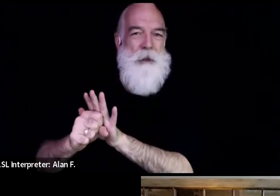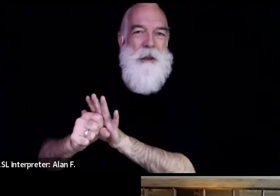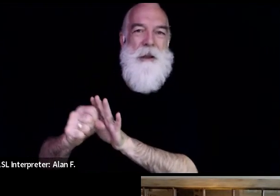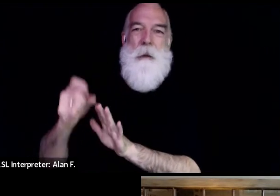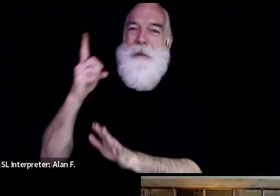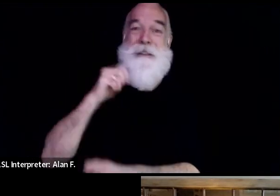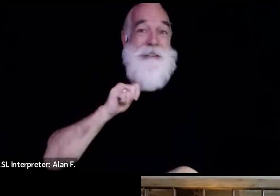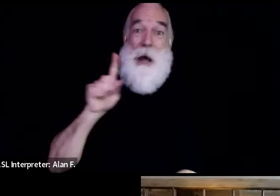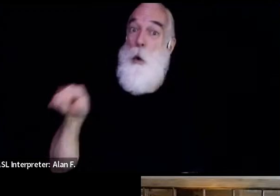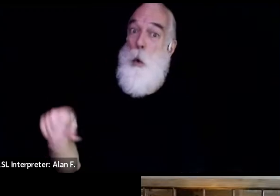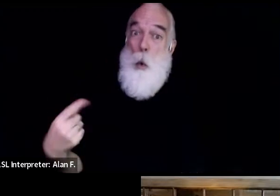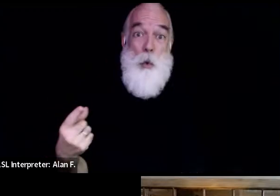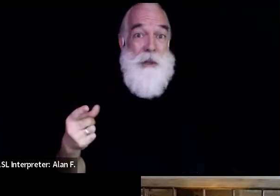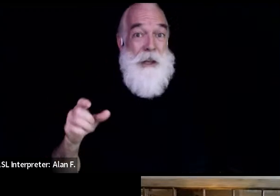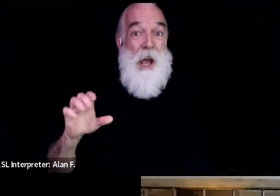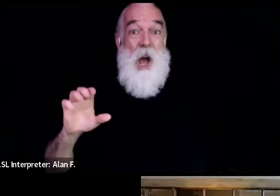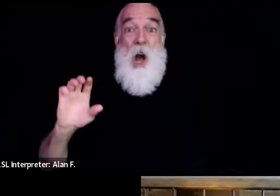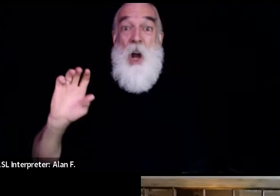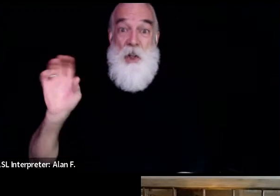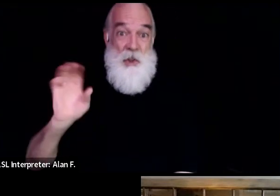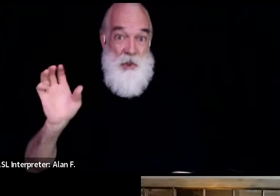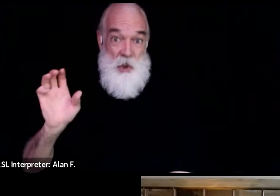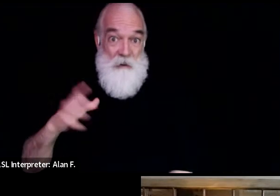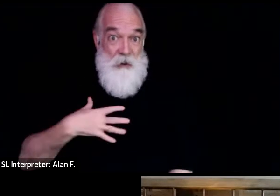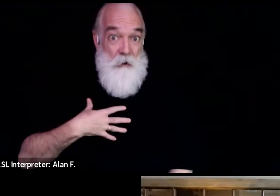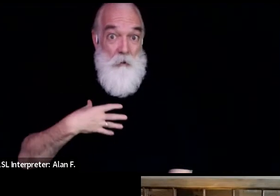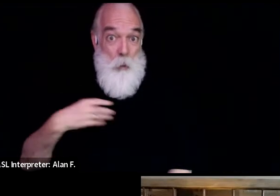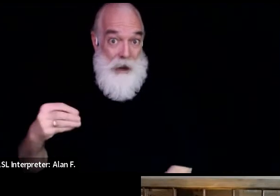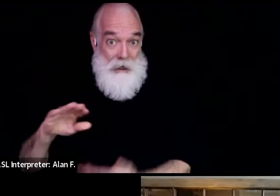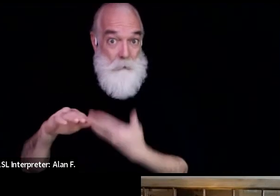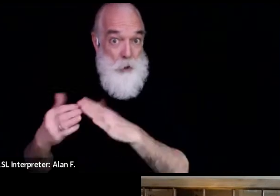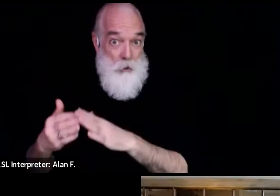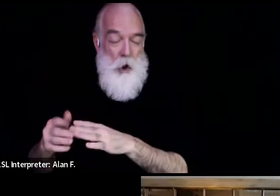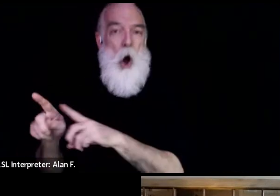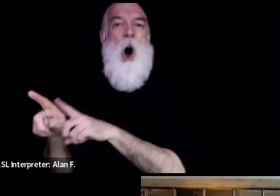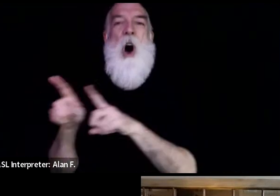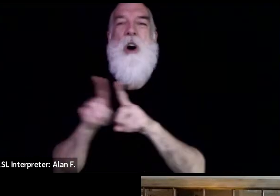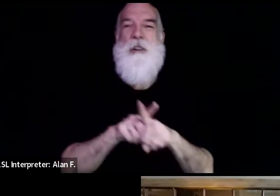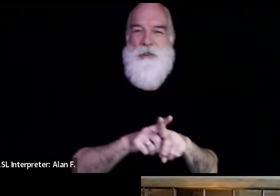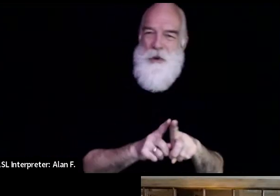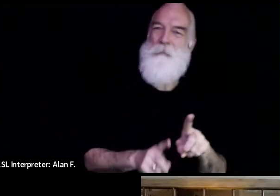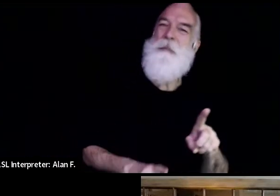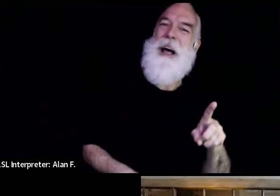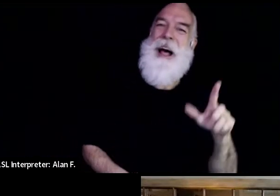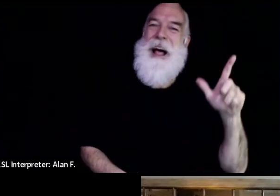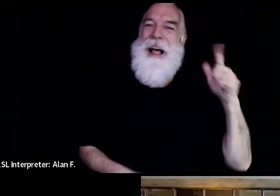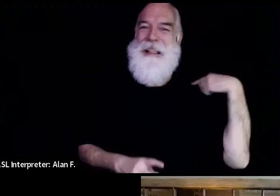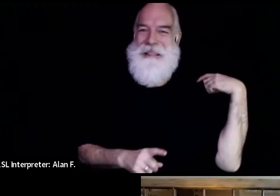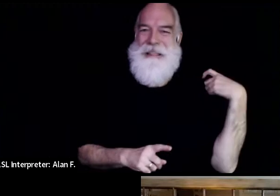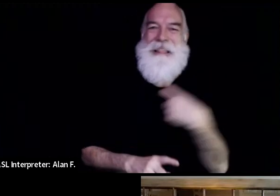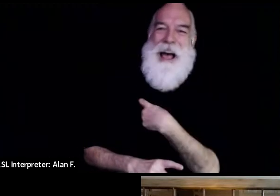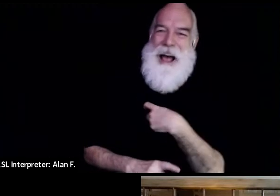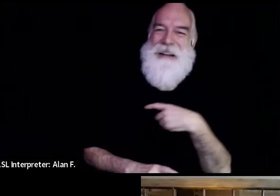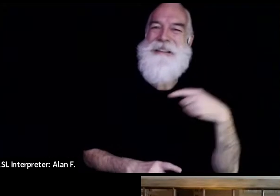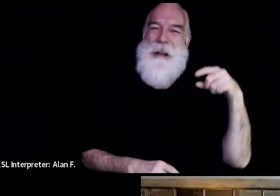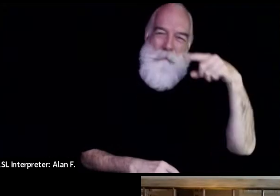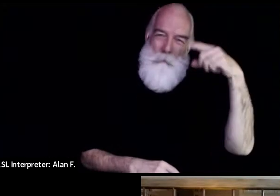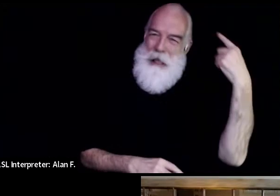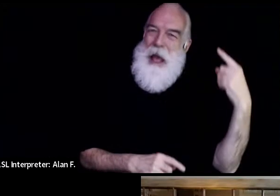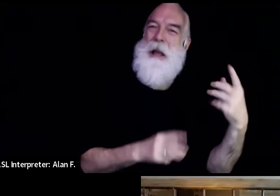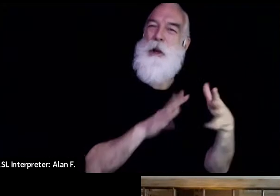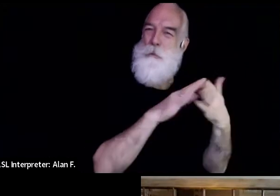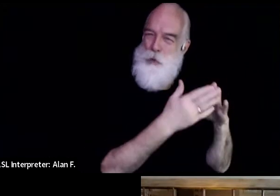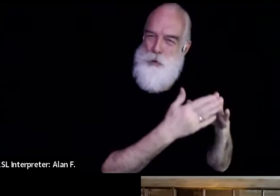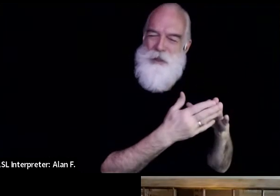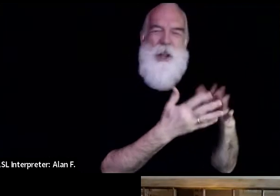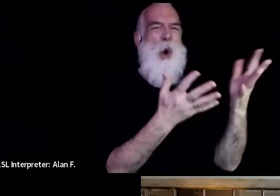also working class African American and Latino communities that support a more forceful approach to controlling crime, and that